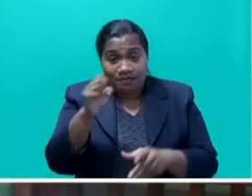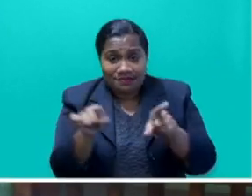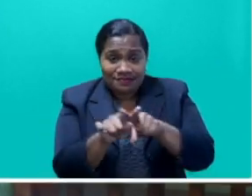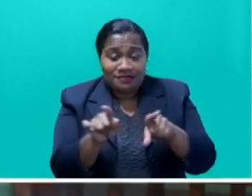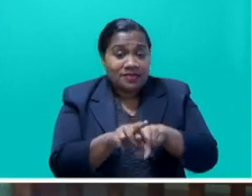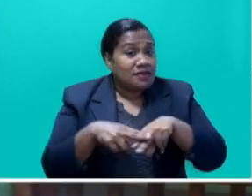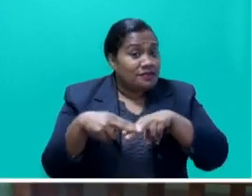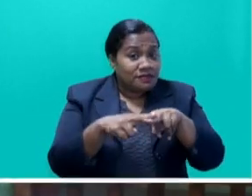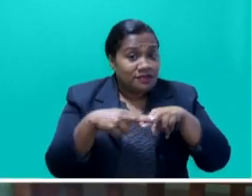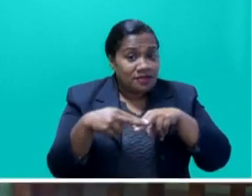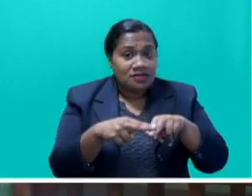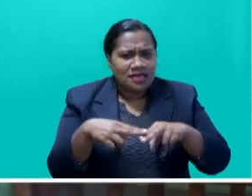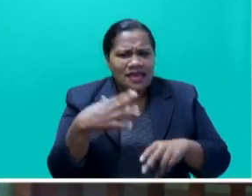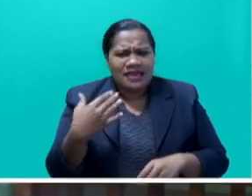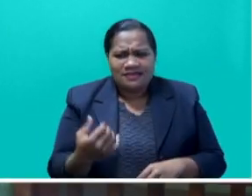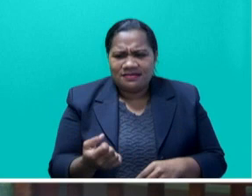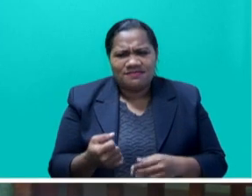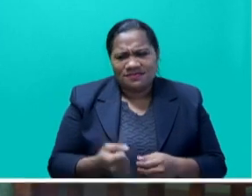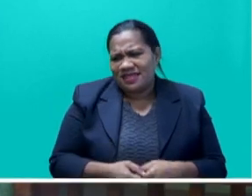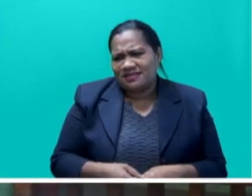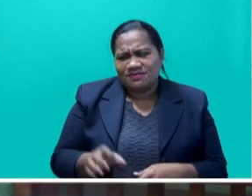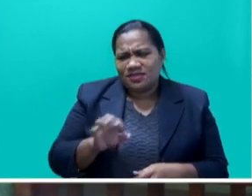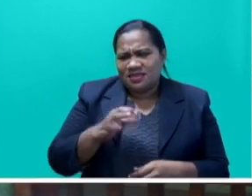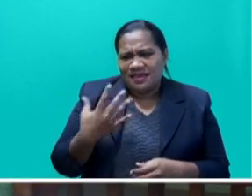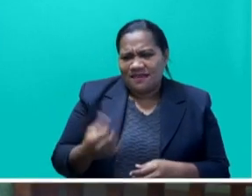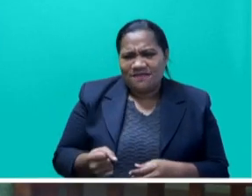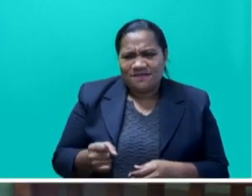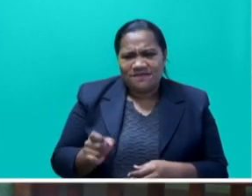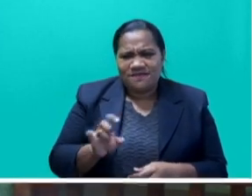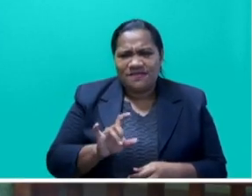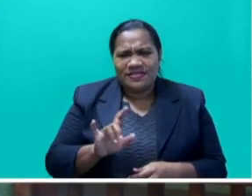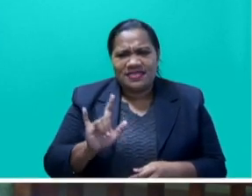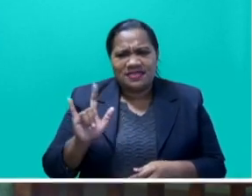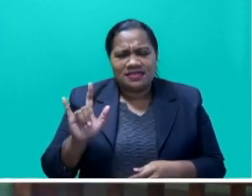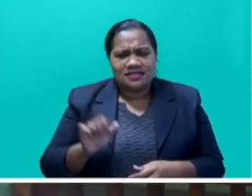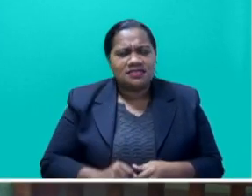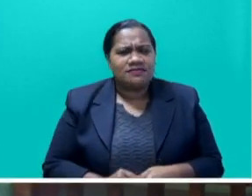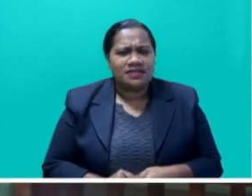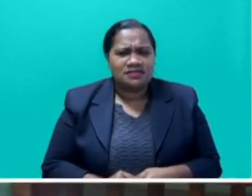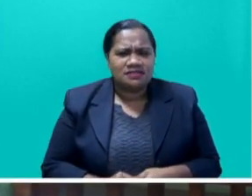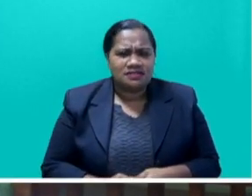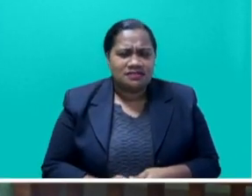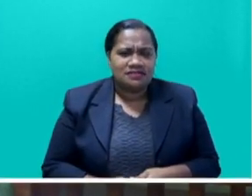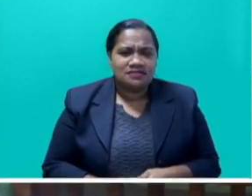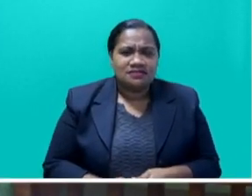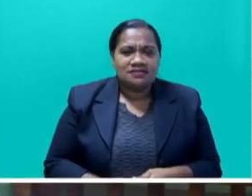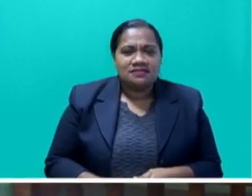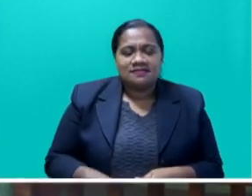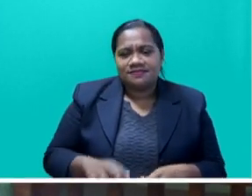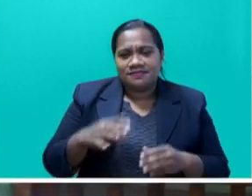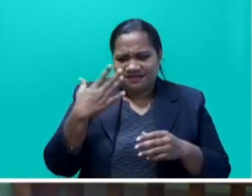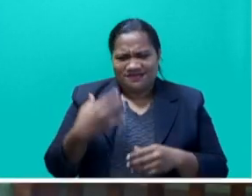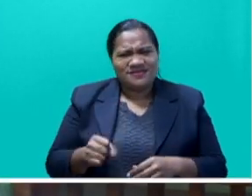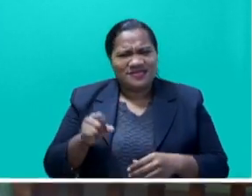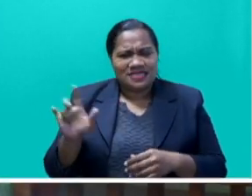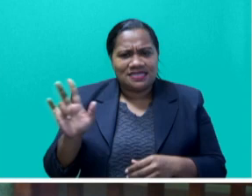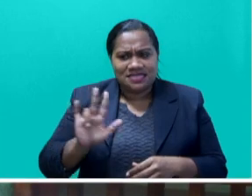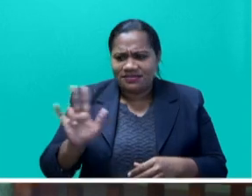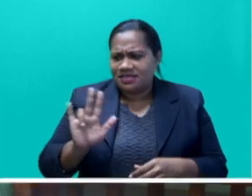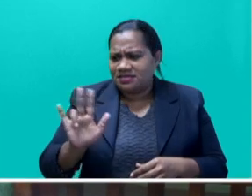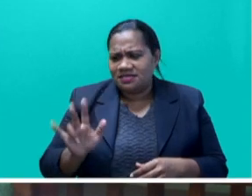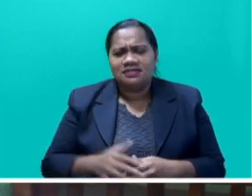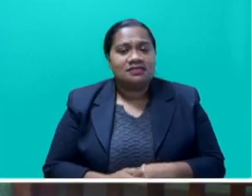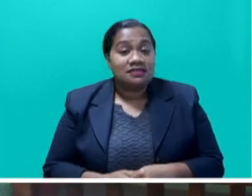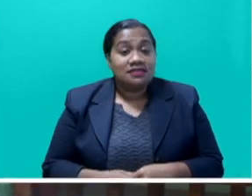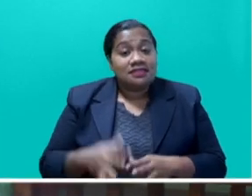at a disadvantage, as we do not have the fiscal luxury to sustain our economies with huge stimulus measures,